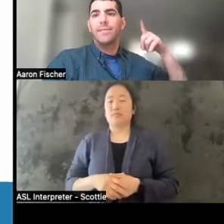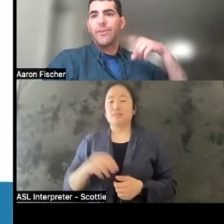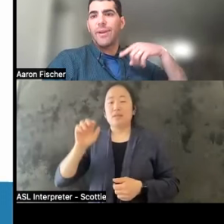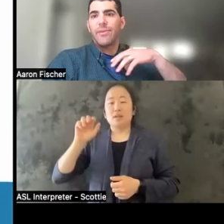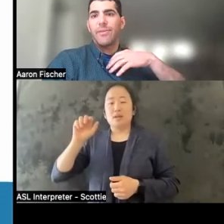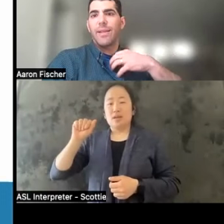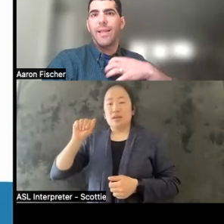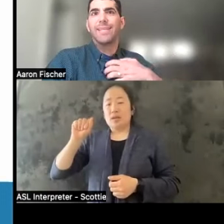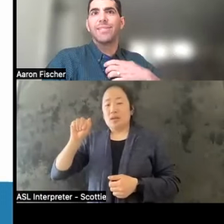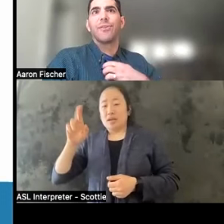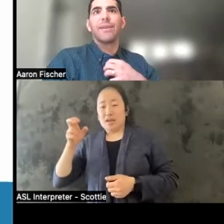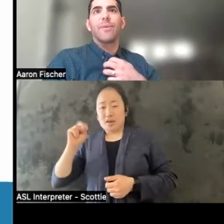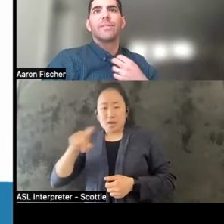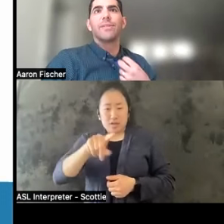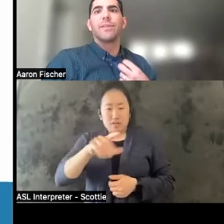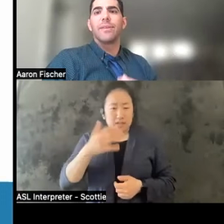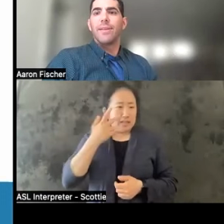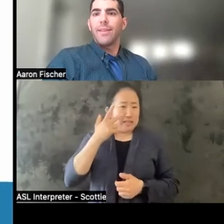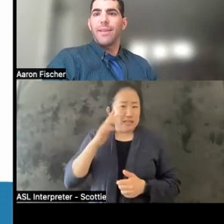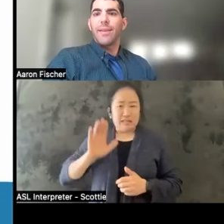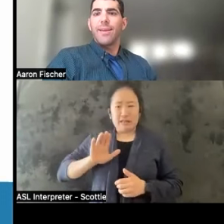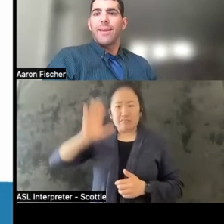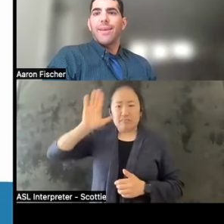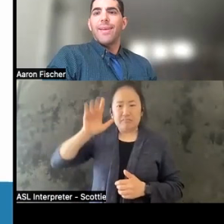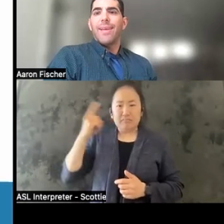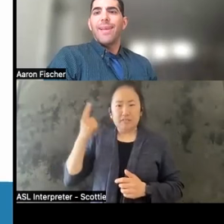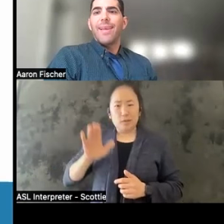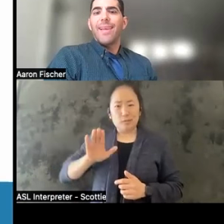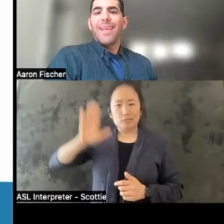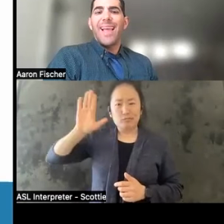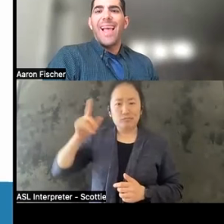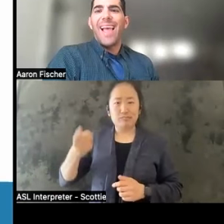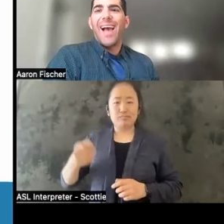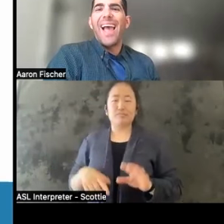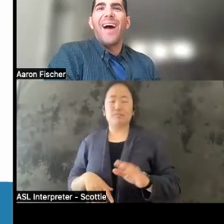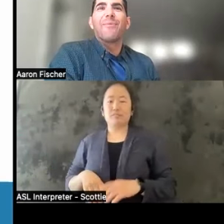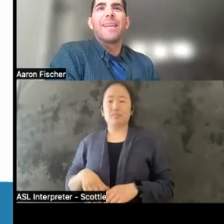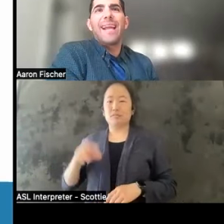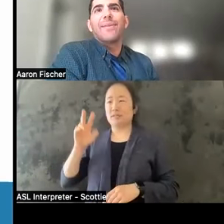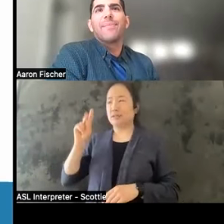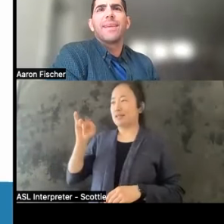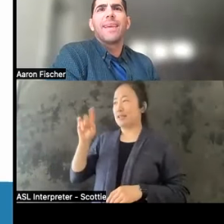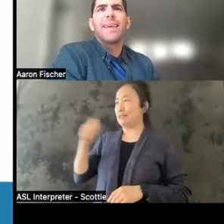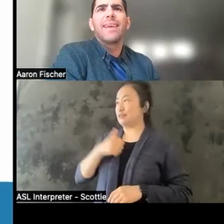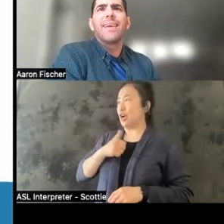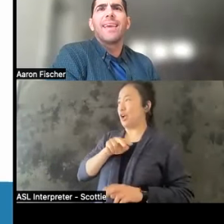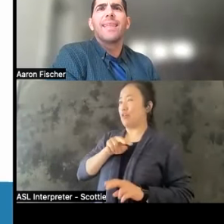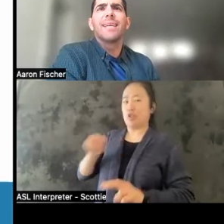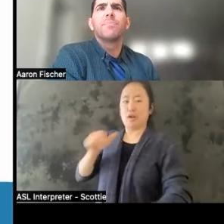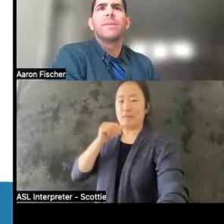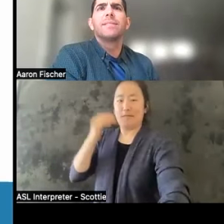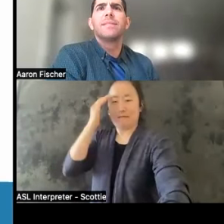Keith has a I great do. question. If you, yeah, I haven't looked at it, Aaron. So I'll if read you're it out. familiar with it. Great. Keith asked, please discuss